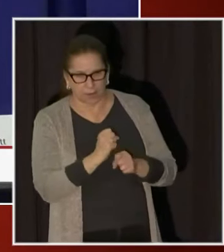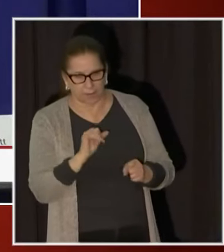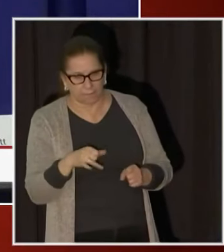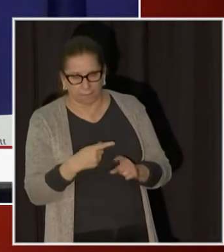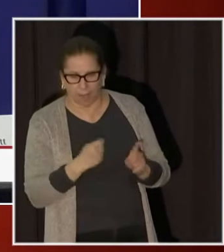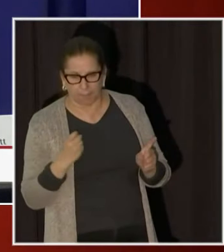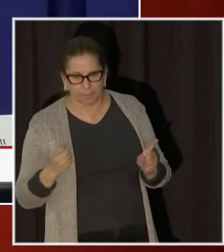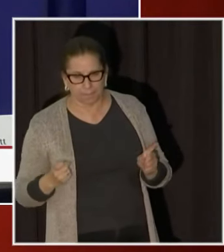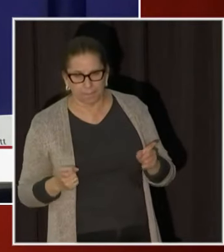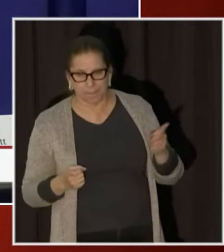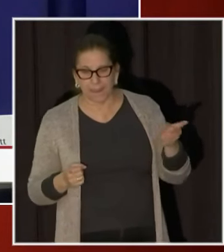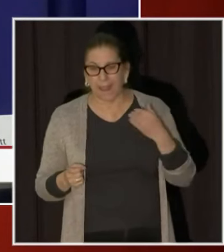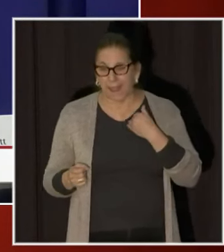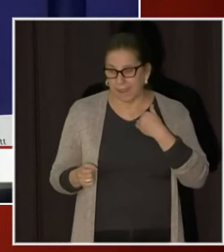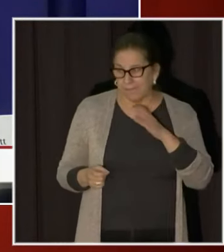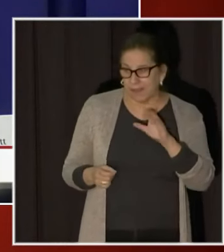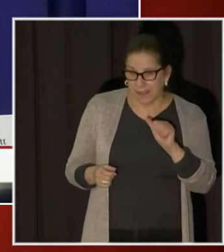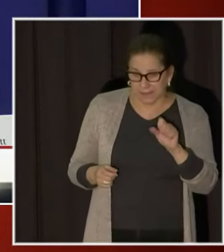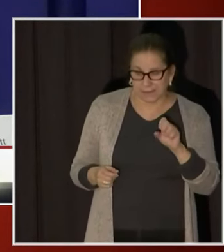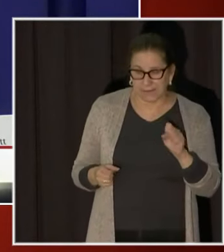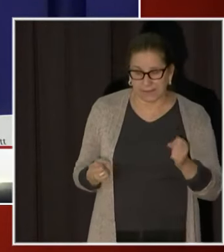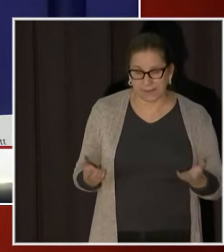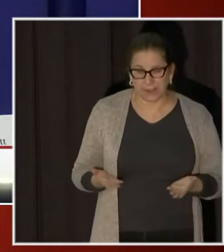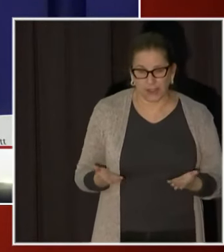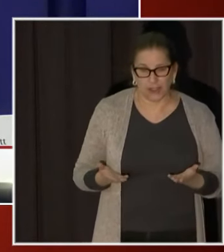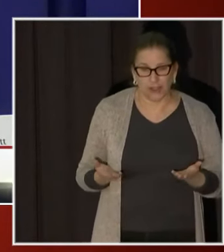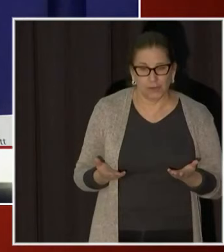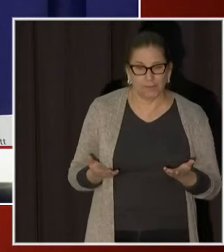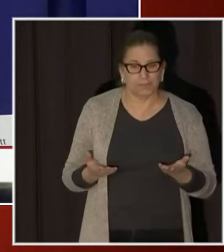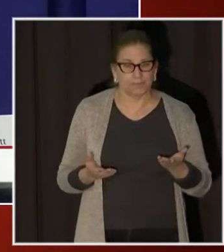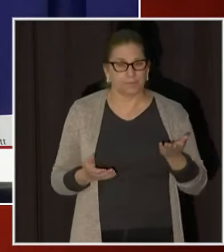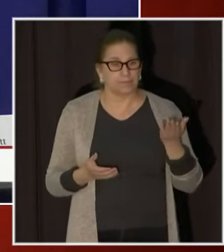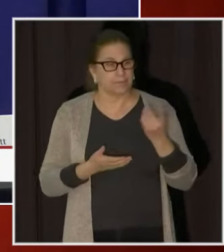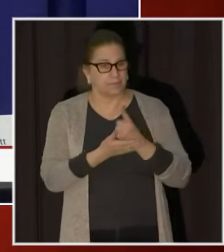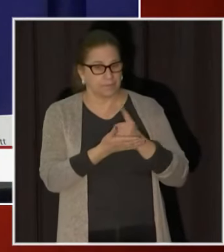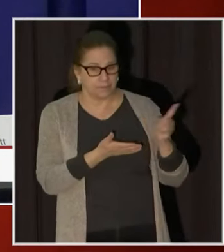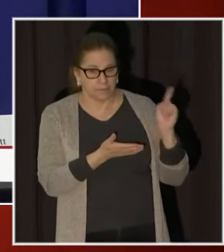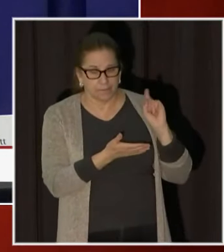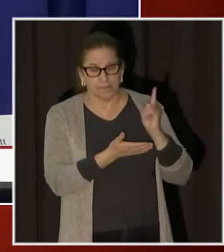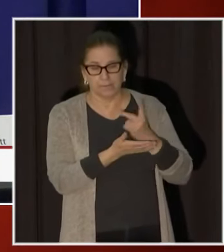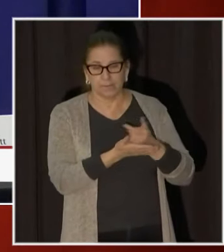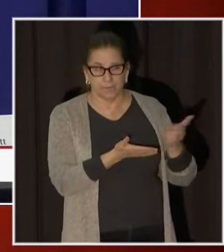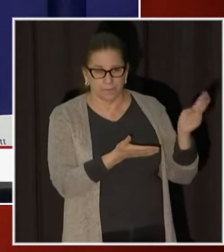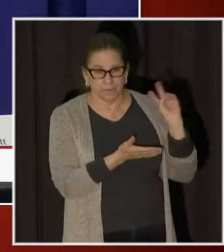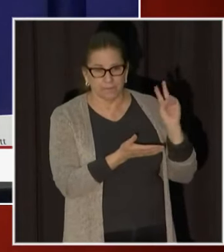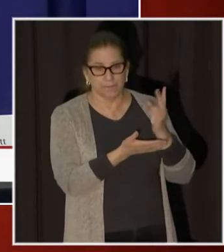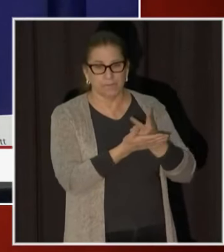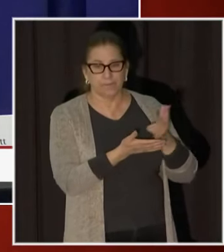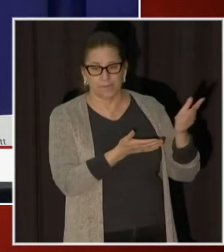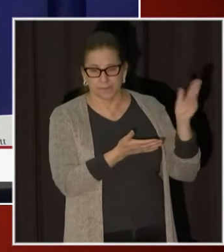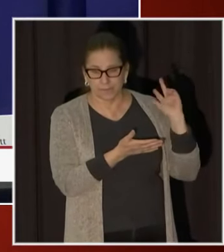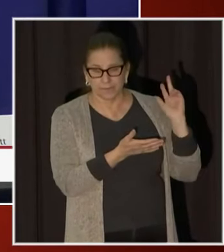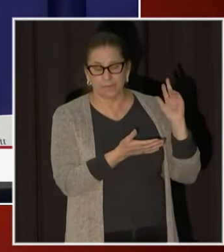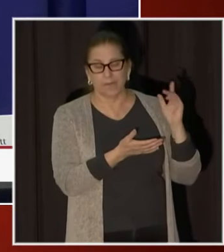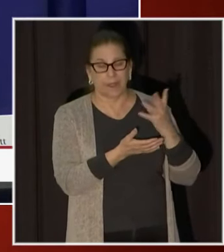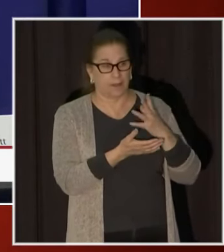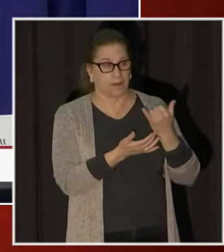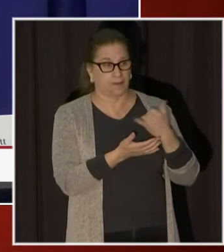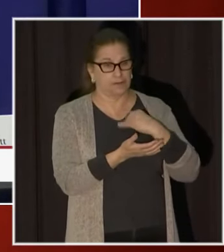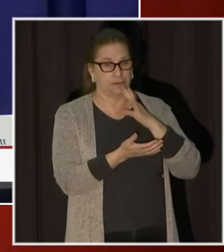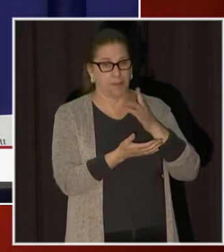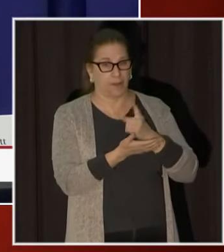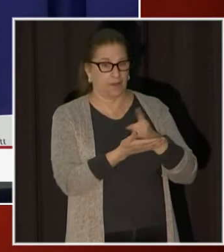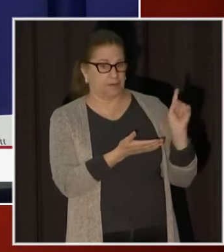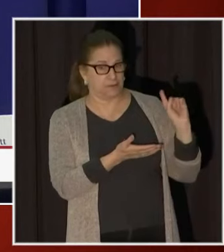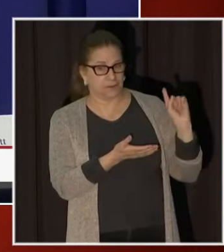congregate settings. We also know that in the past couple of weeks that the past week, I would say, the number of